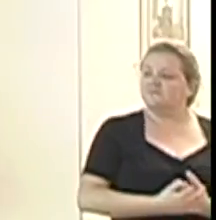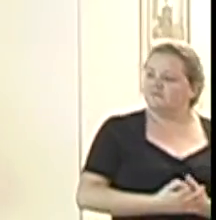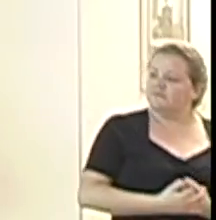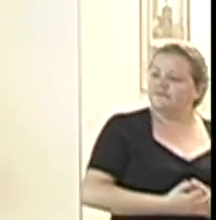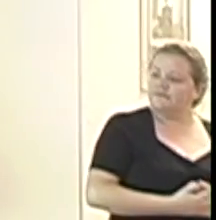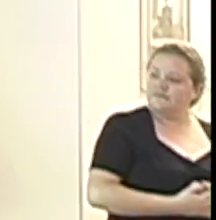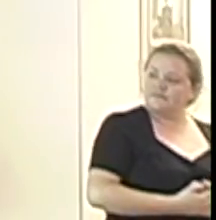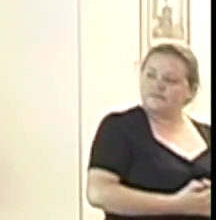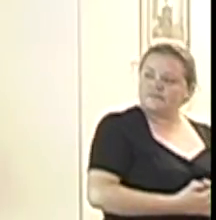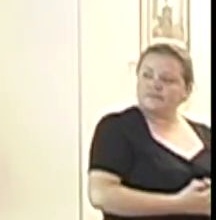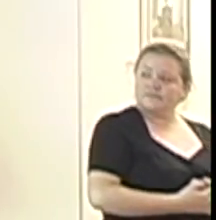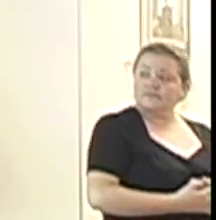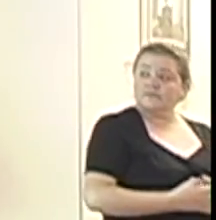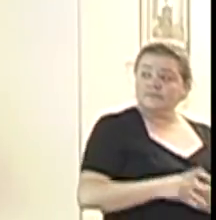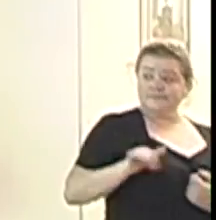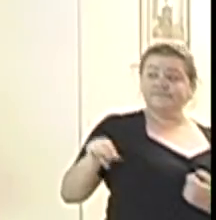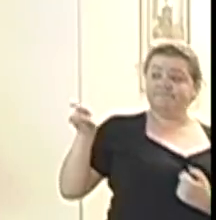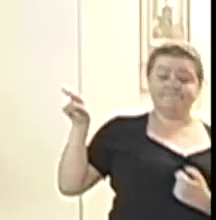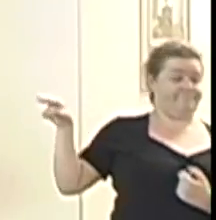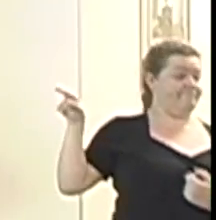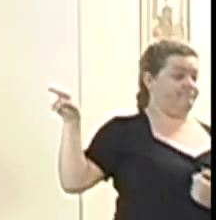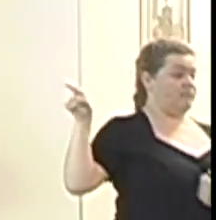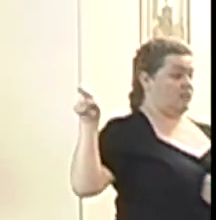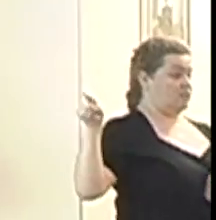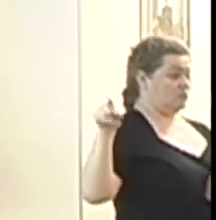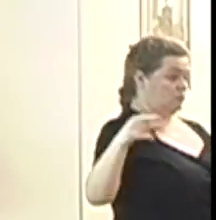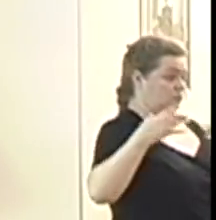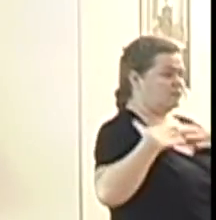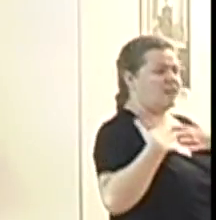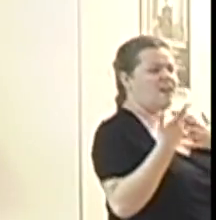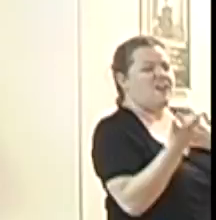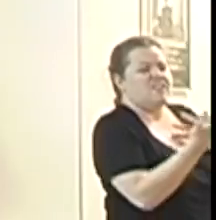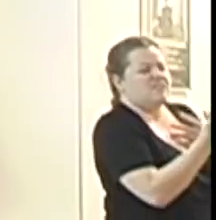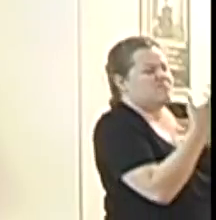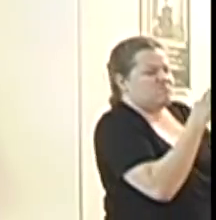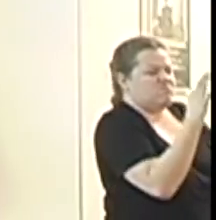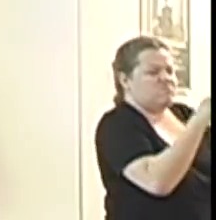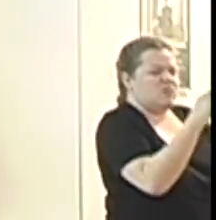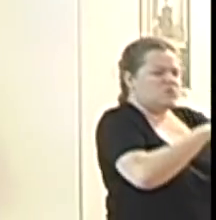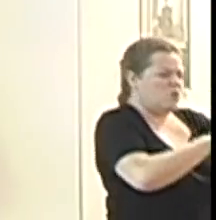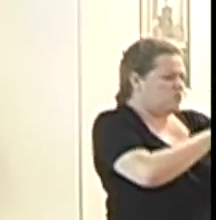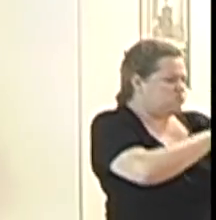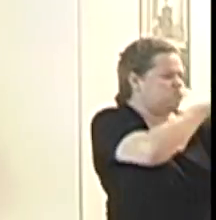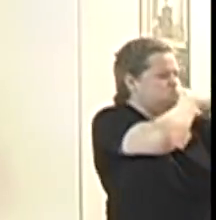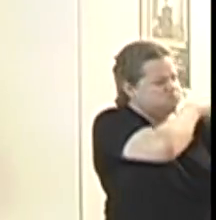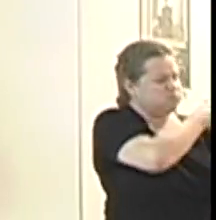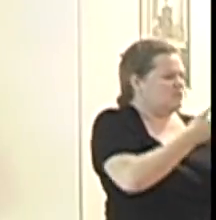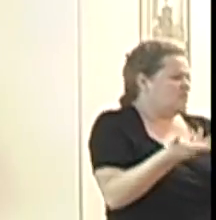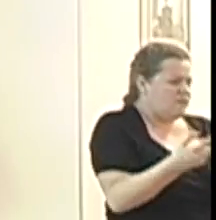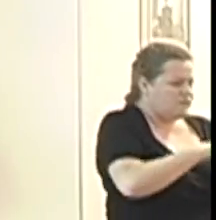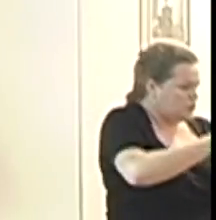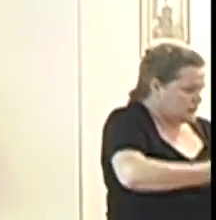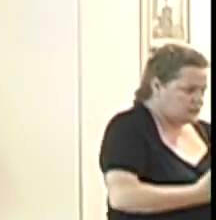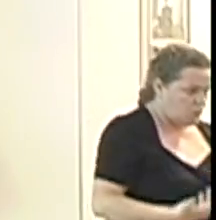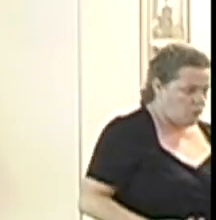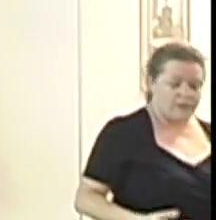Okay. So what do I mean by this proximal to distal scale?